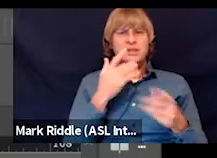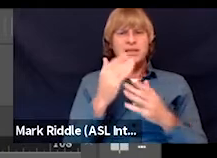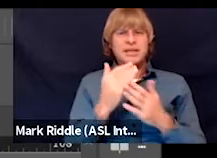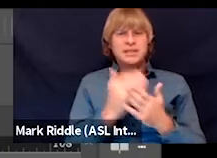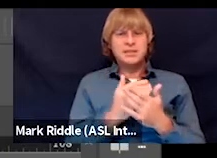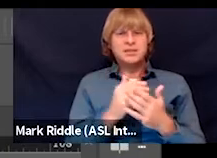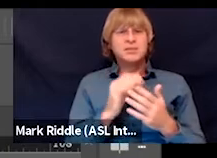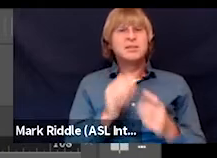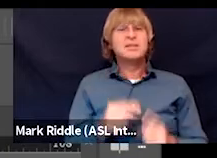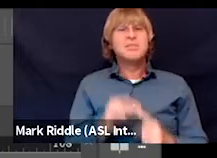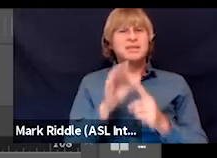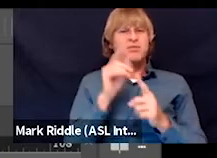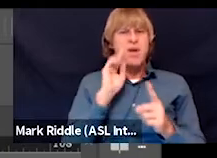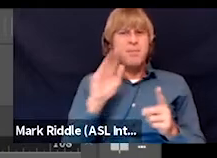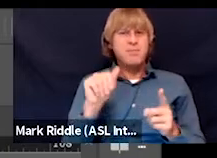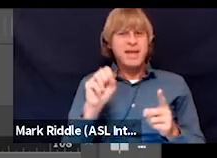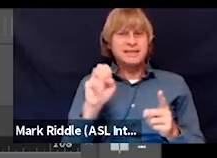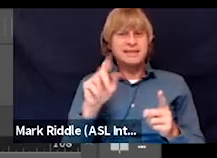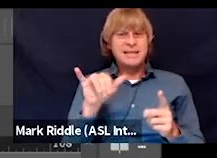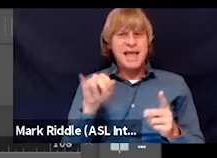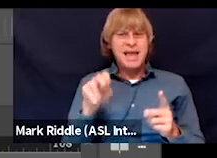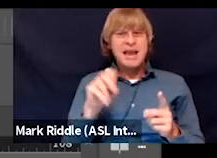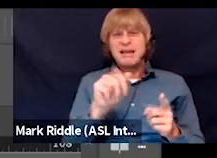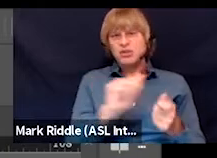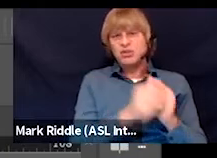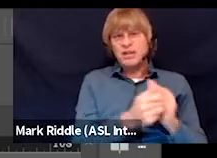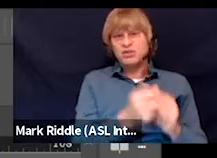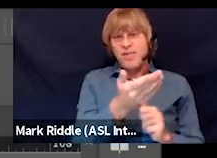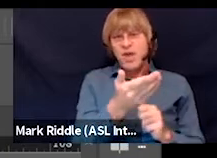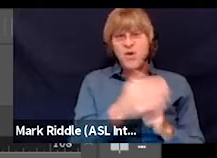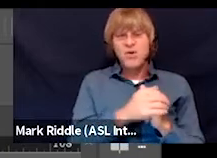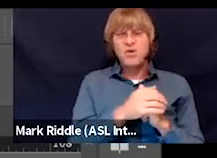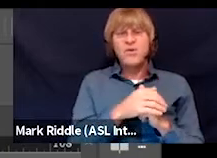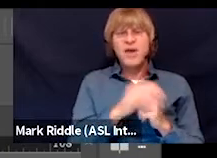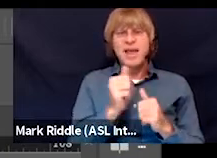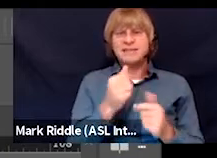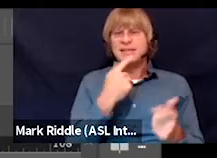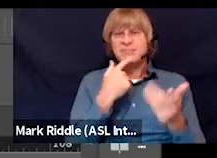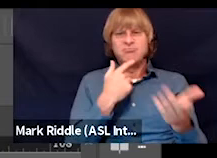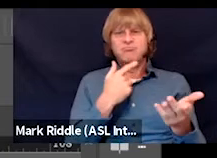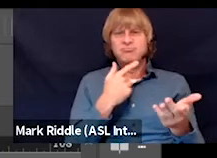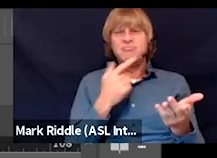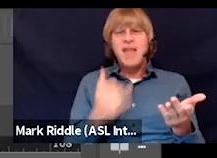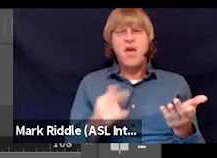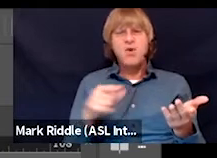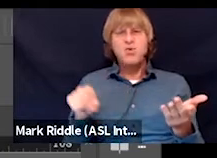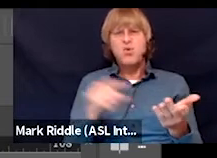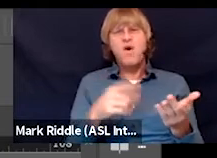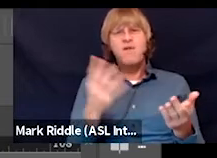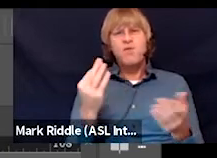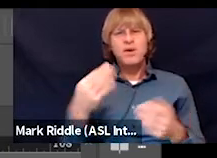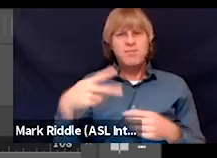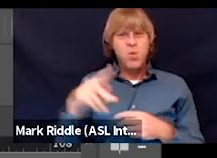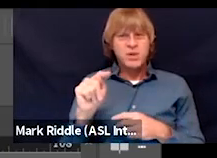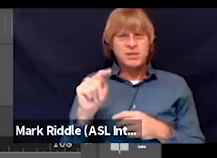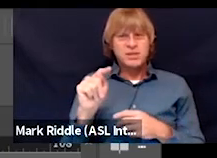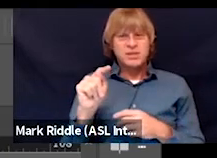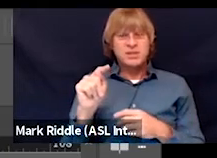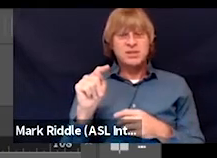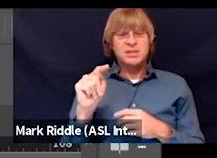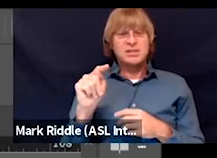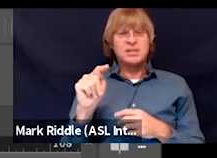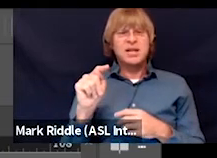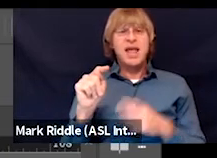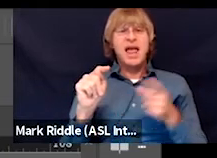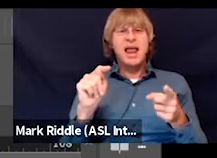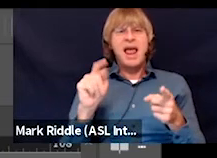specifically for my baseline grid, and I could change that right there. Like I could say you are now 14 points. And